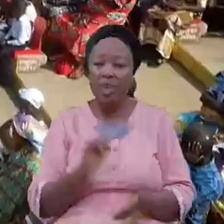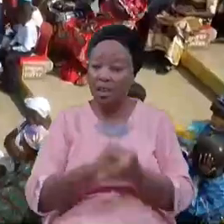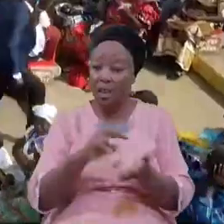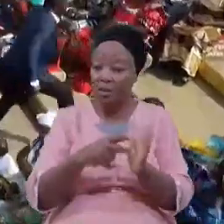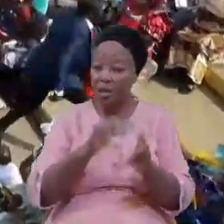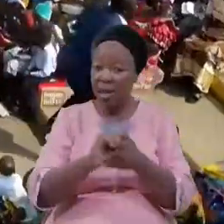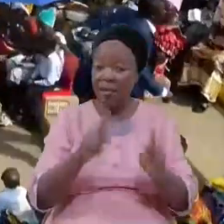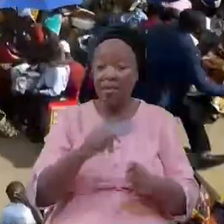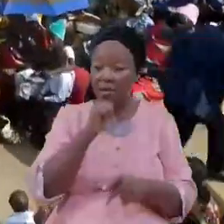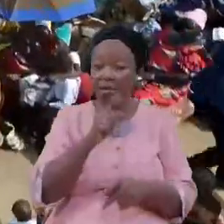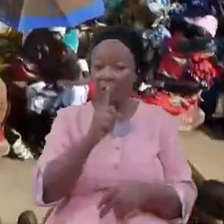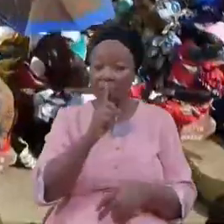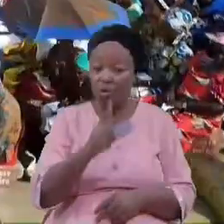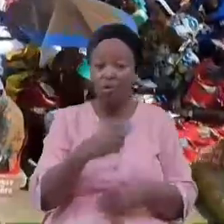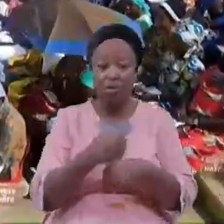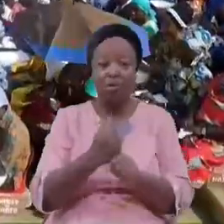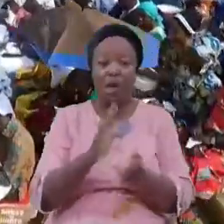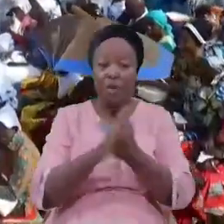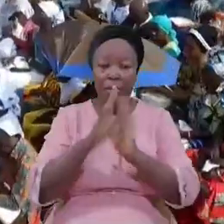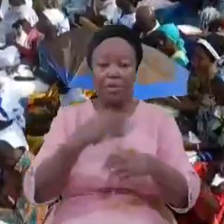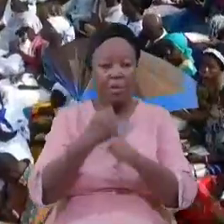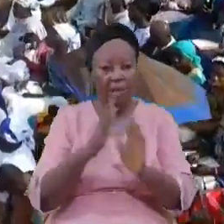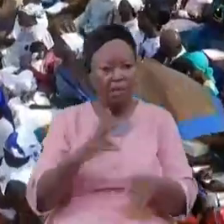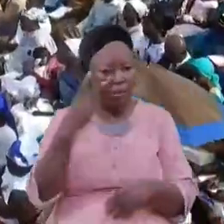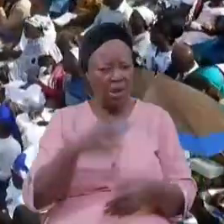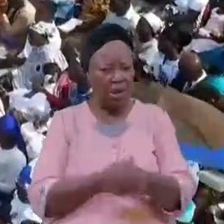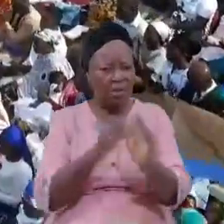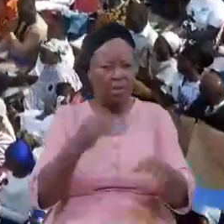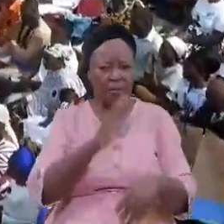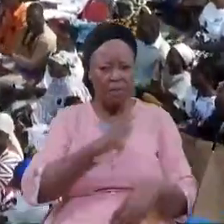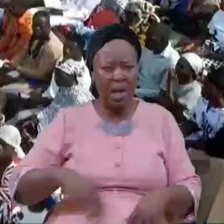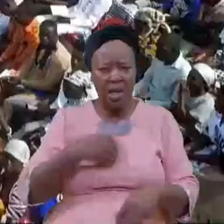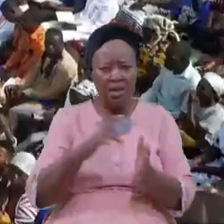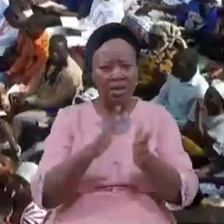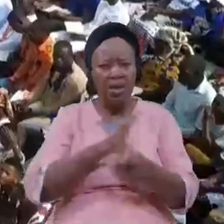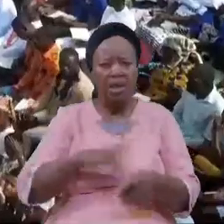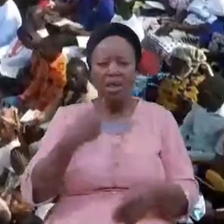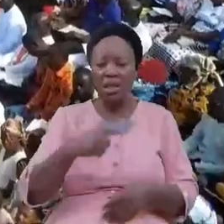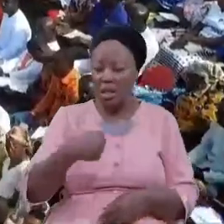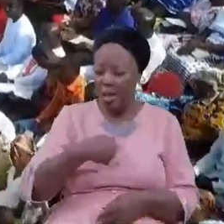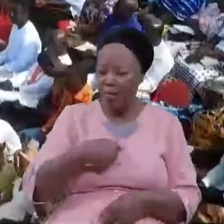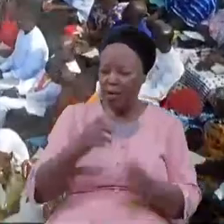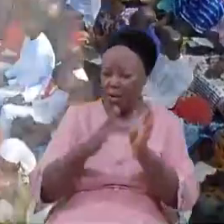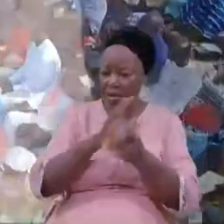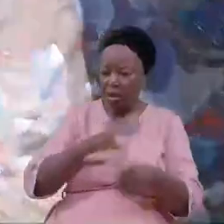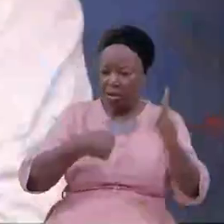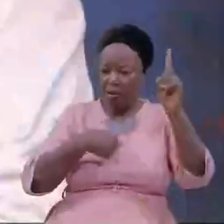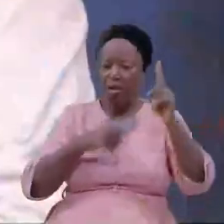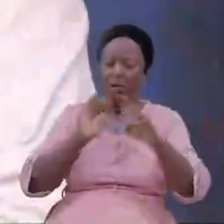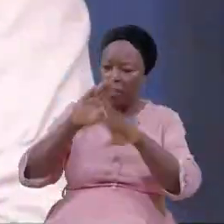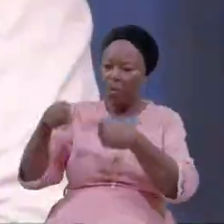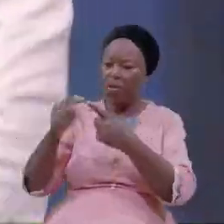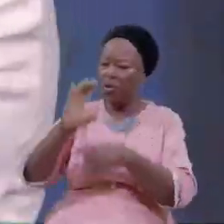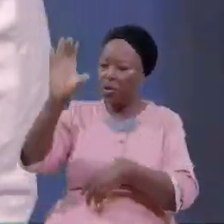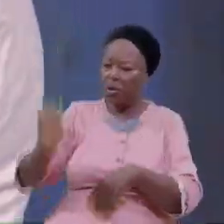c'était quelqu'un qui procurait la paix? Non. Regarde les disciples de Christ. I'll be going to the cross. Et Jésus a dit, j'irai à la croix. I will die. Je